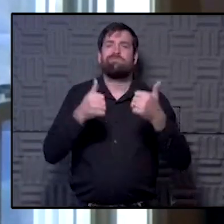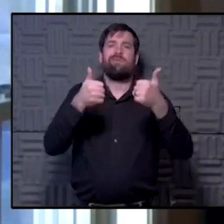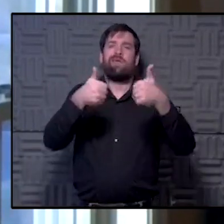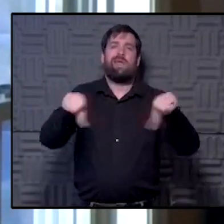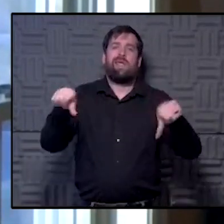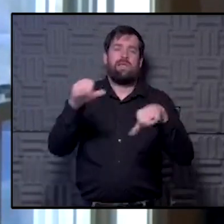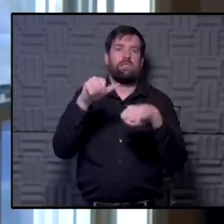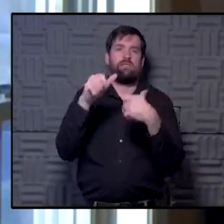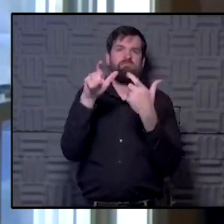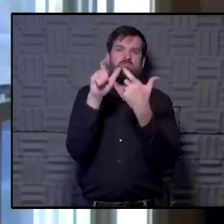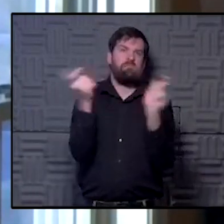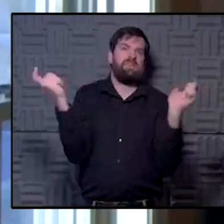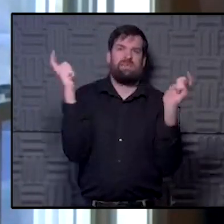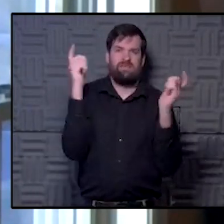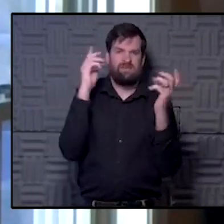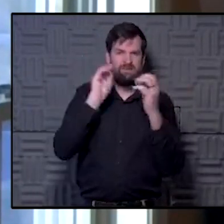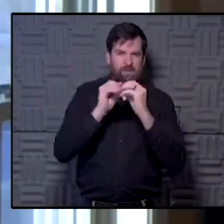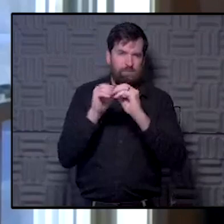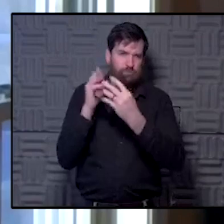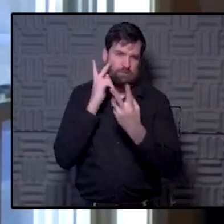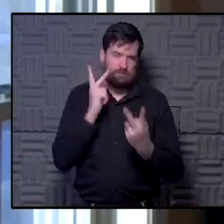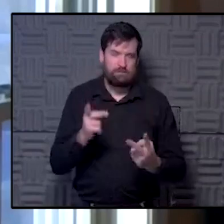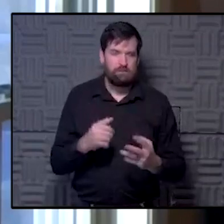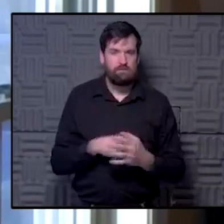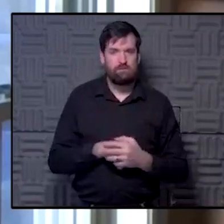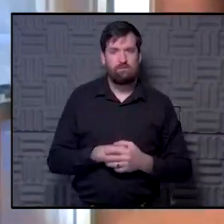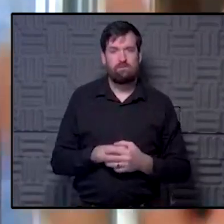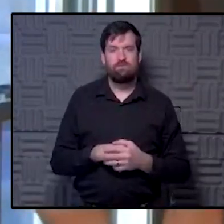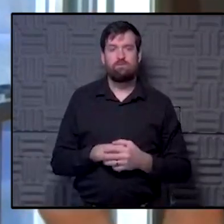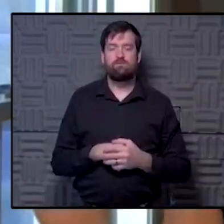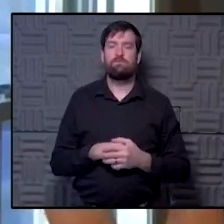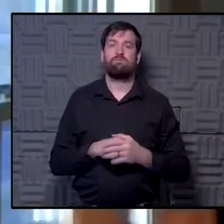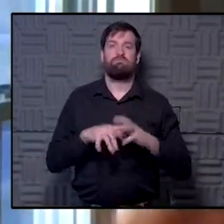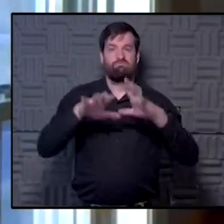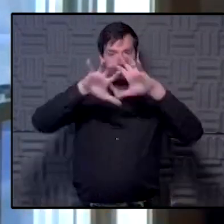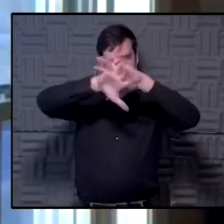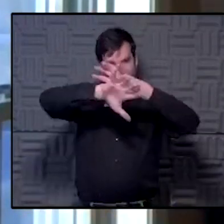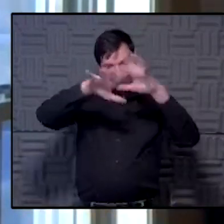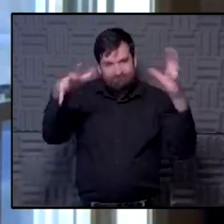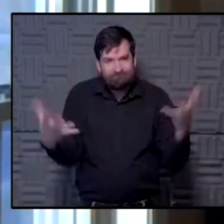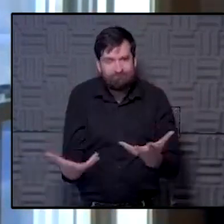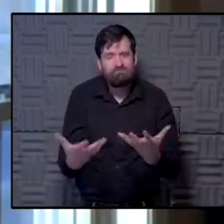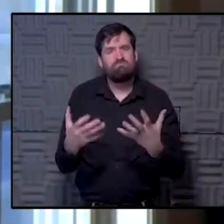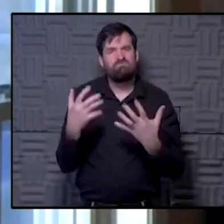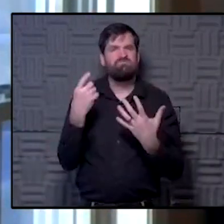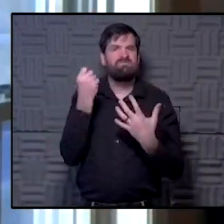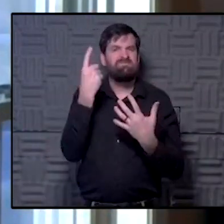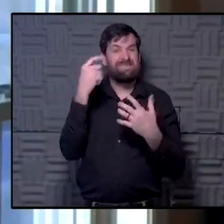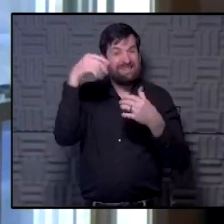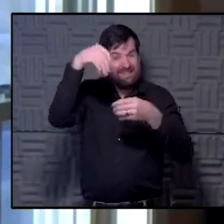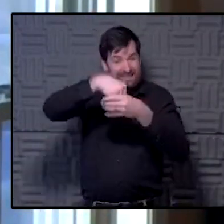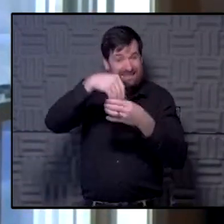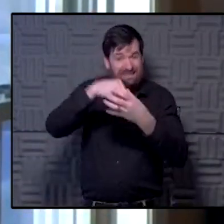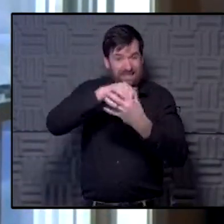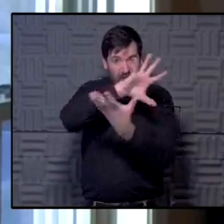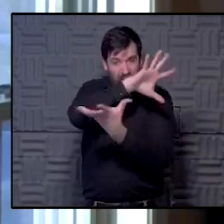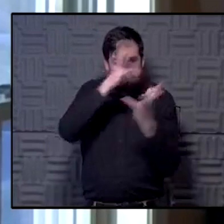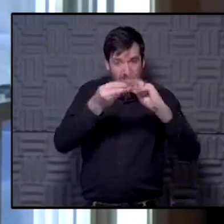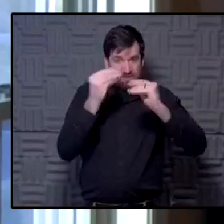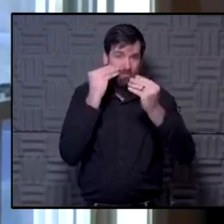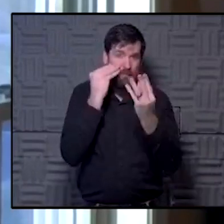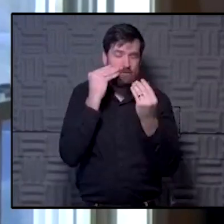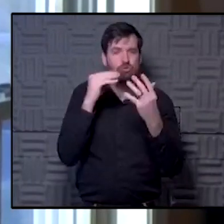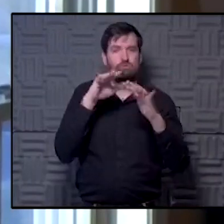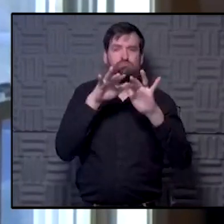data source that we see. It represents a big thing, and we know that there's variation within that data source.